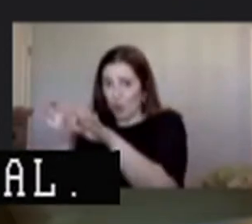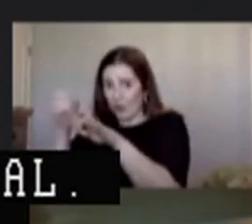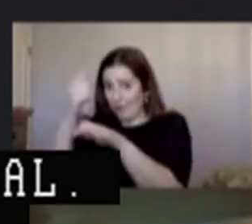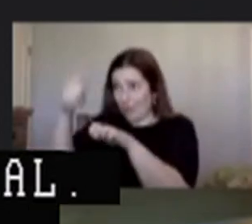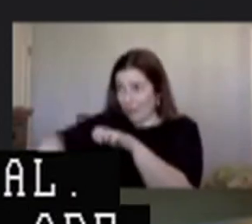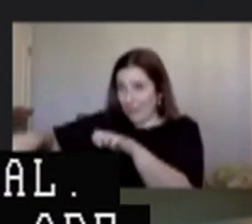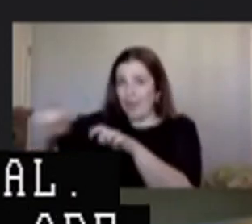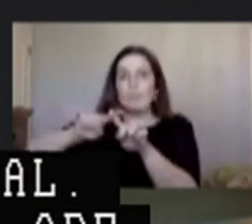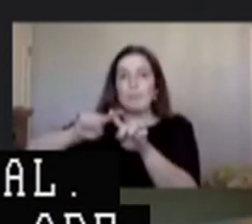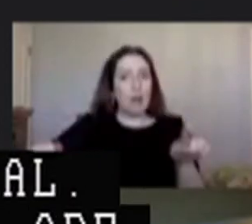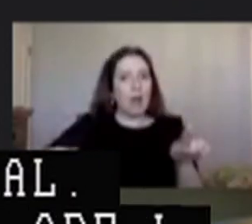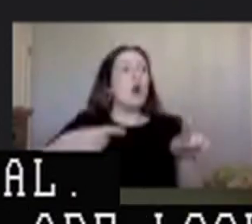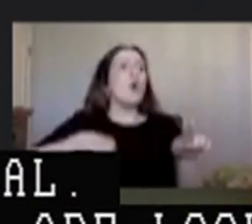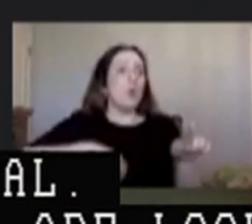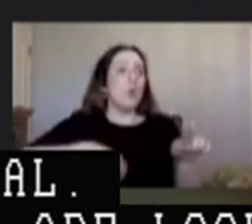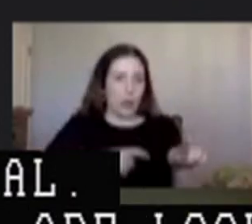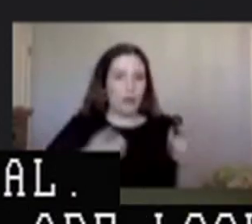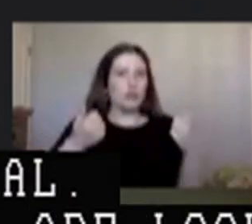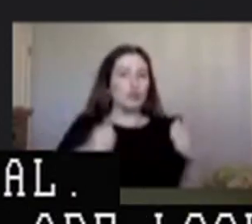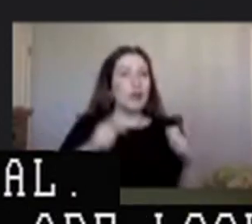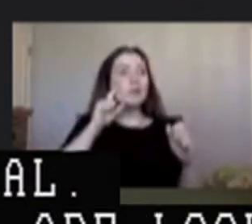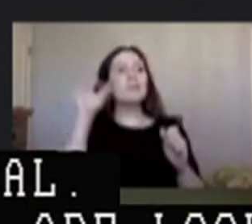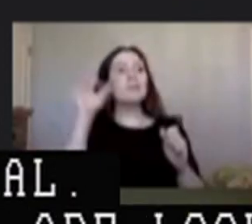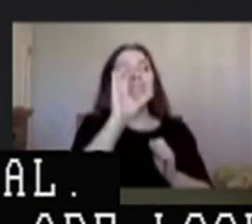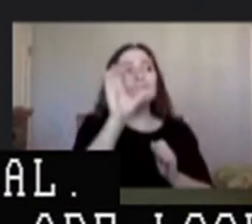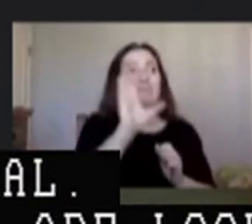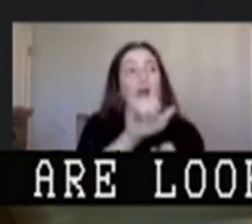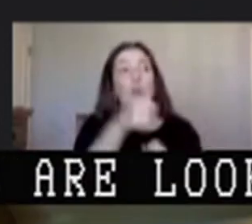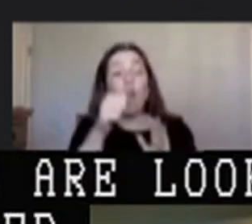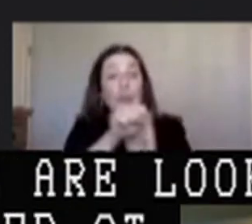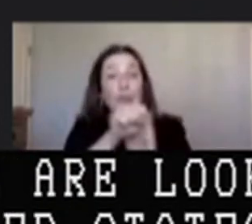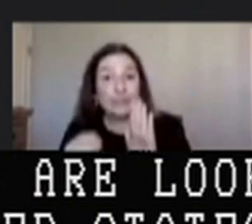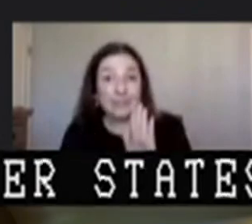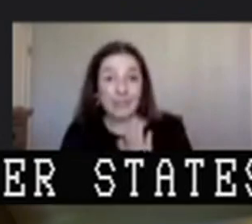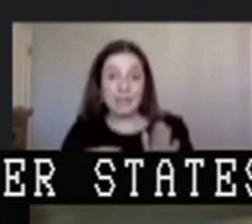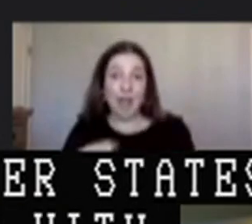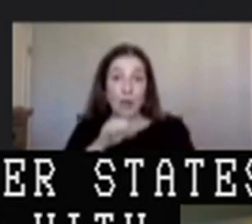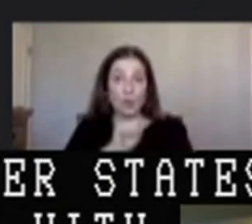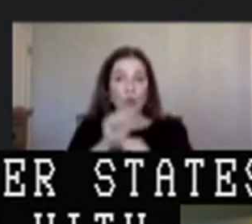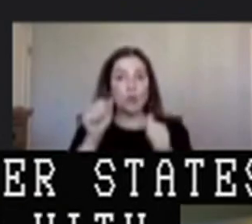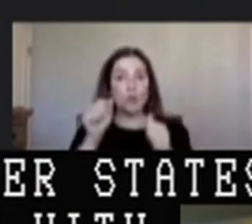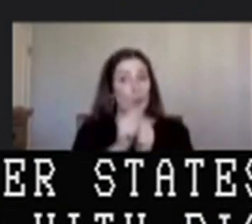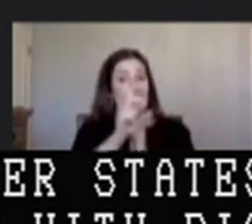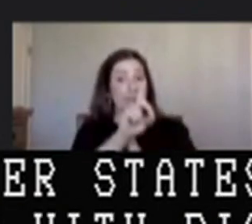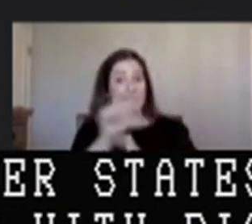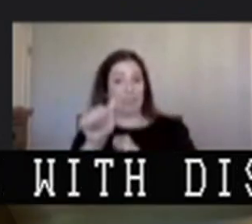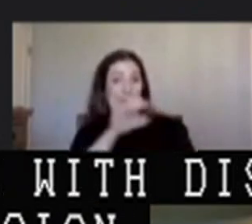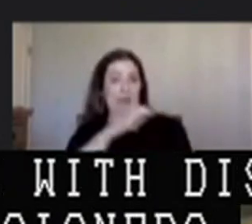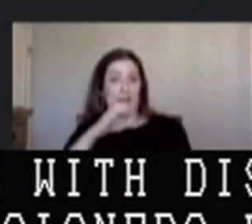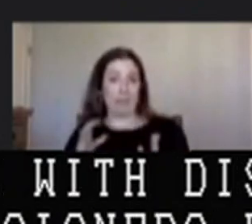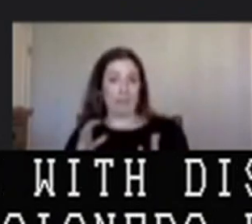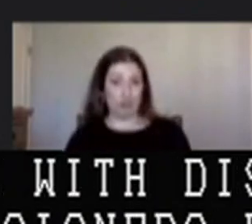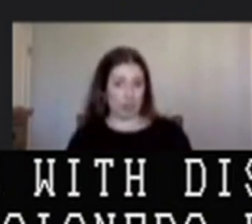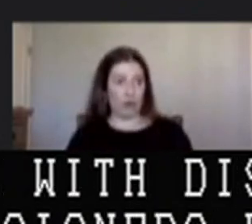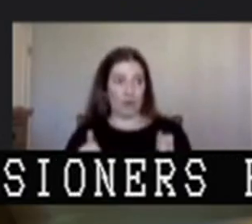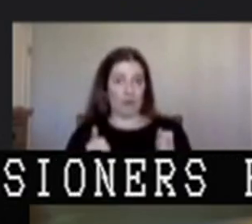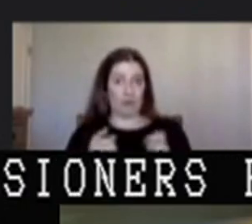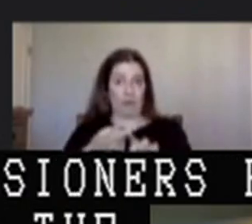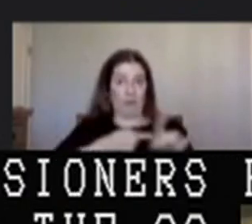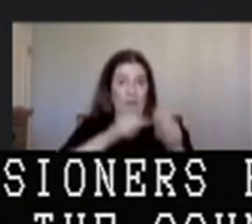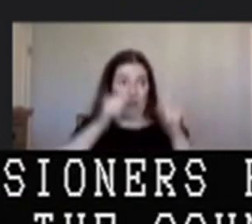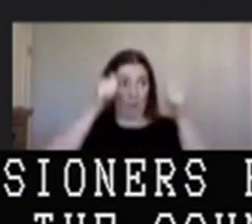with partners in other states. I work with disability commissioners from other states across the country, and I know New York and